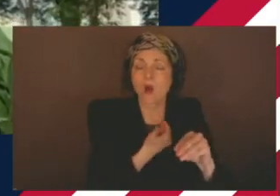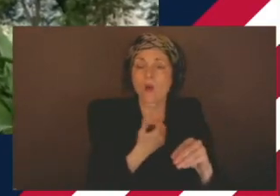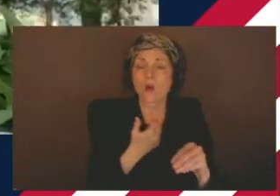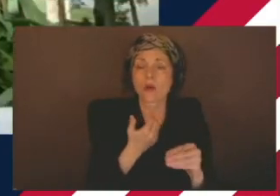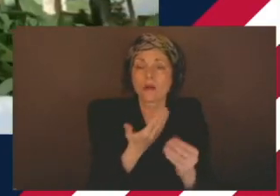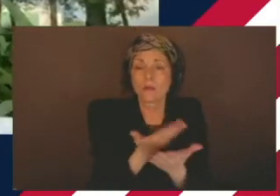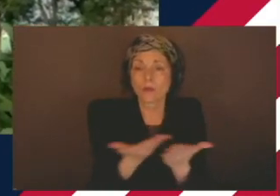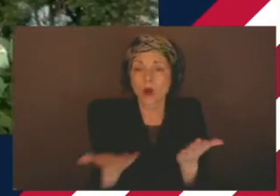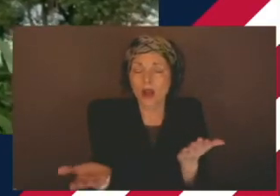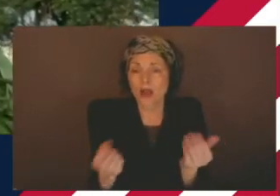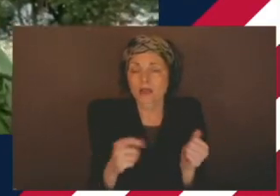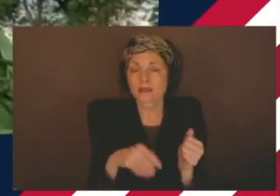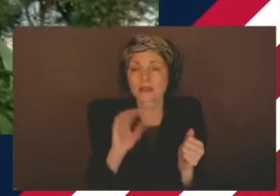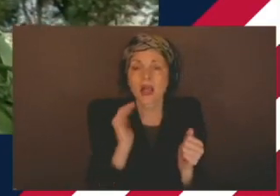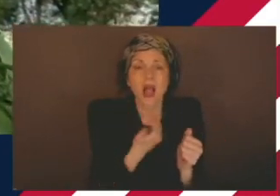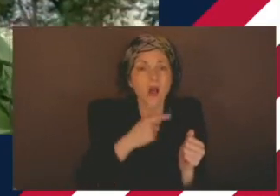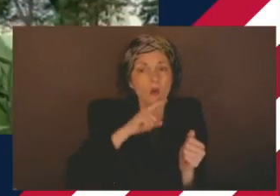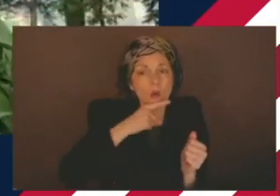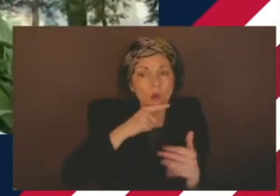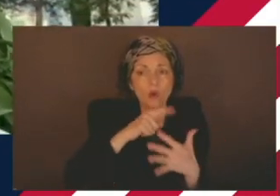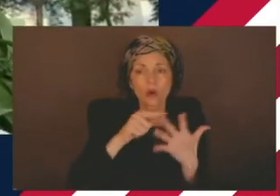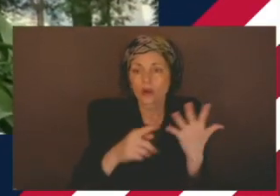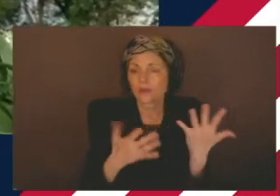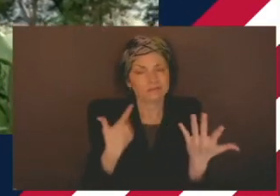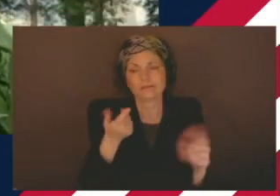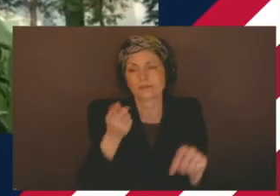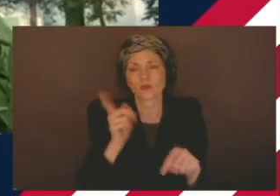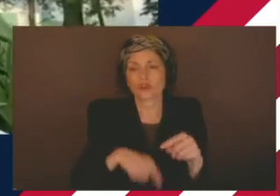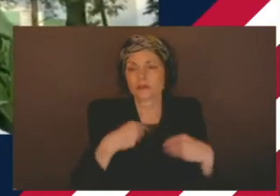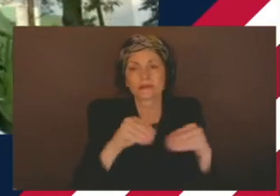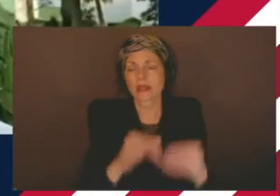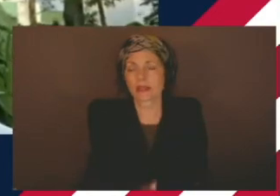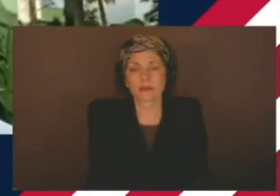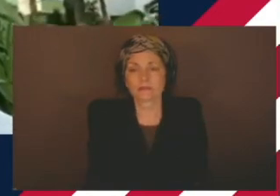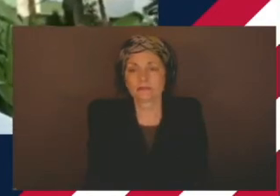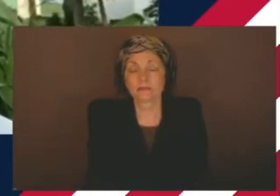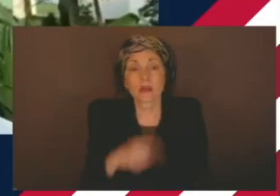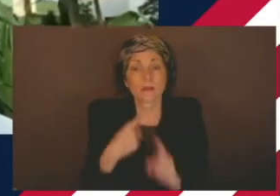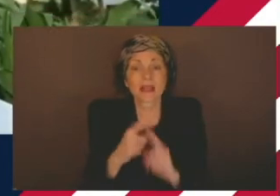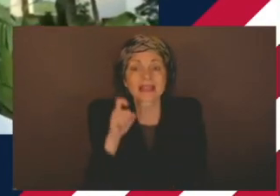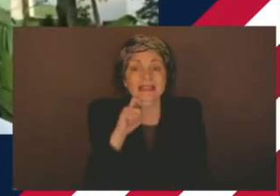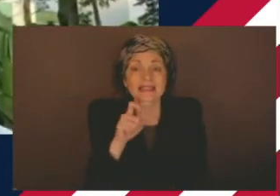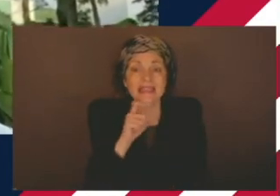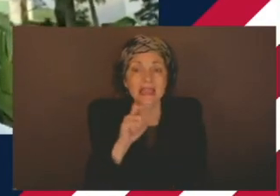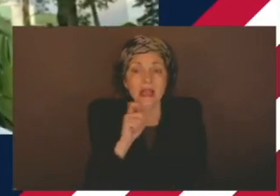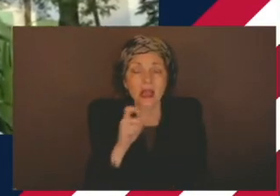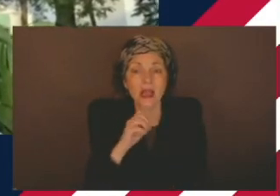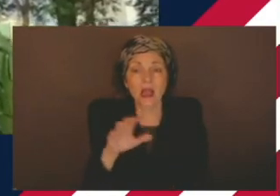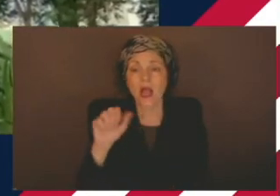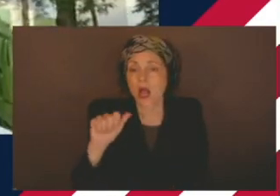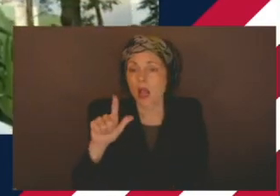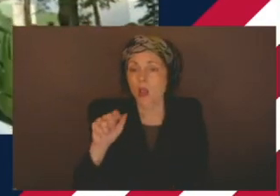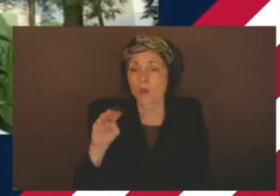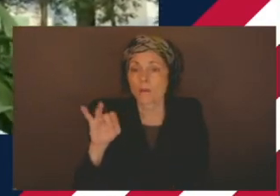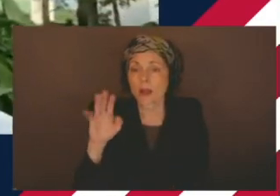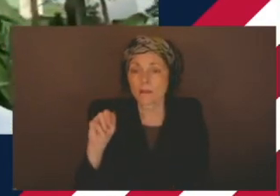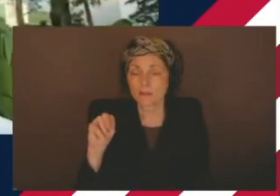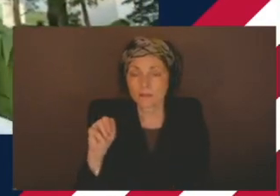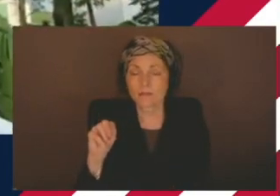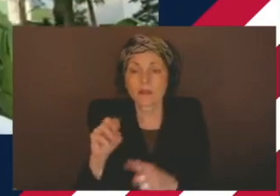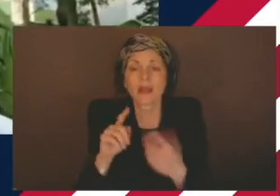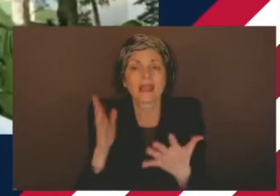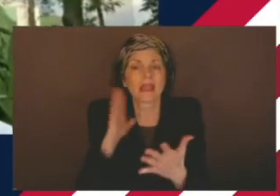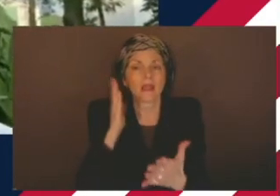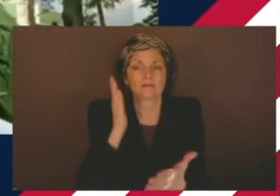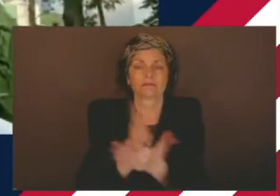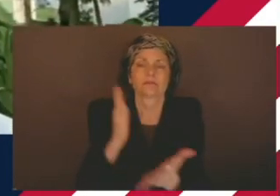marketplace. Also, the steel and aluminum tariffs that he put on to our allies, Canada and Mexico,